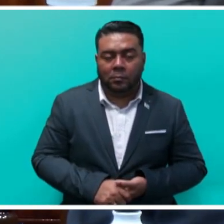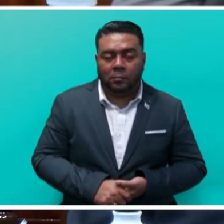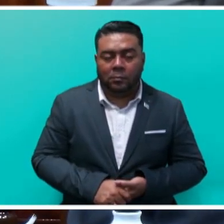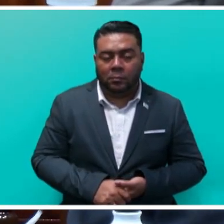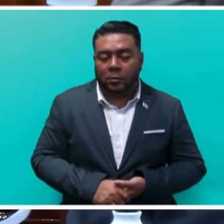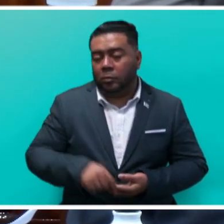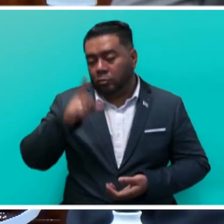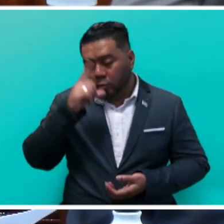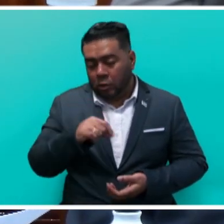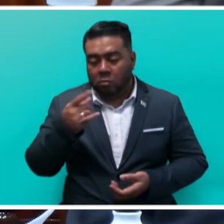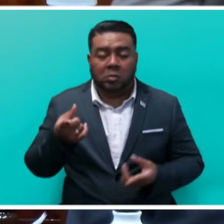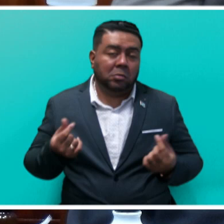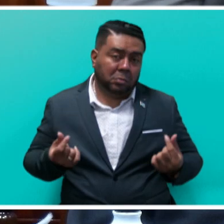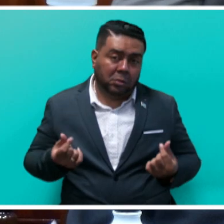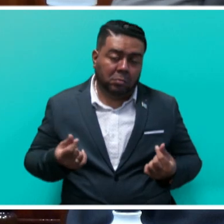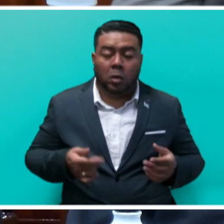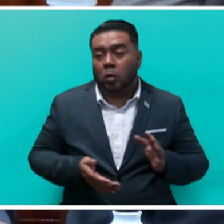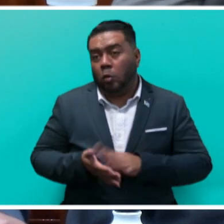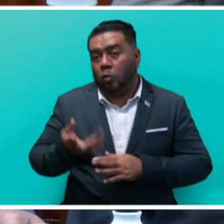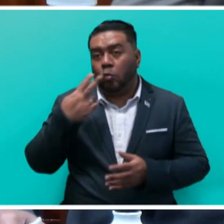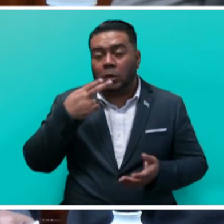you could simply go to the